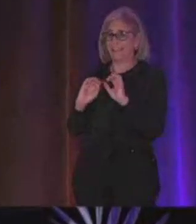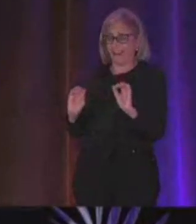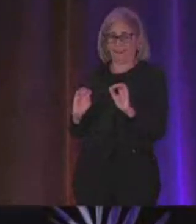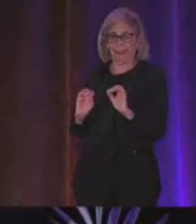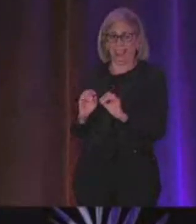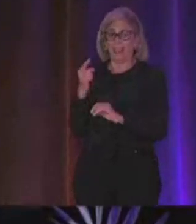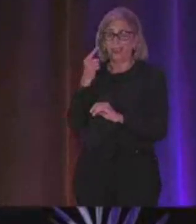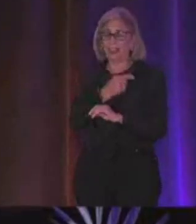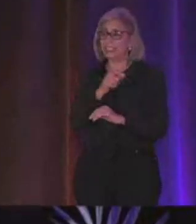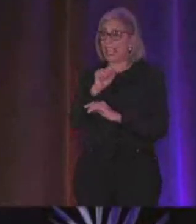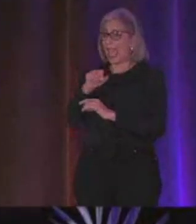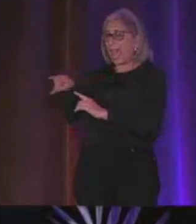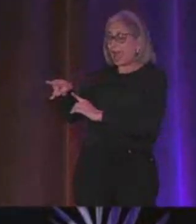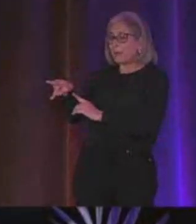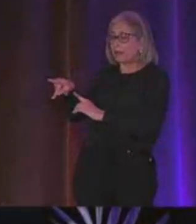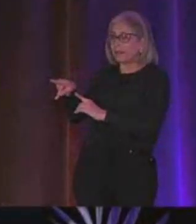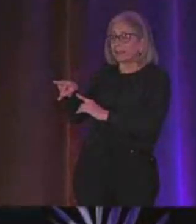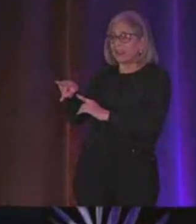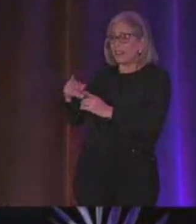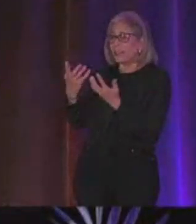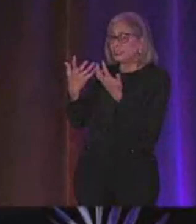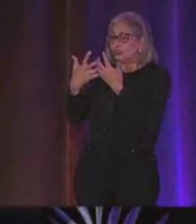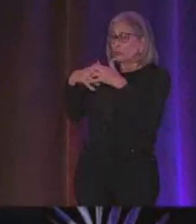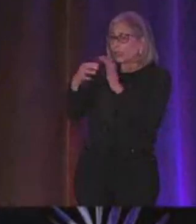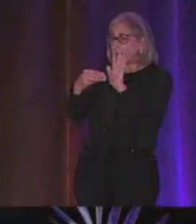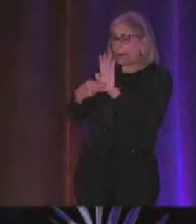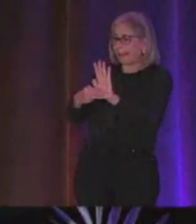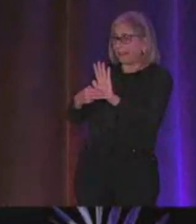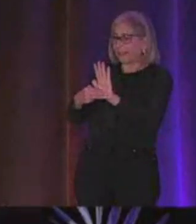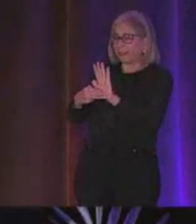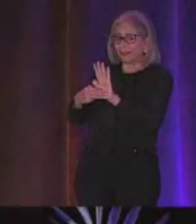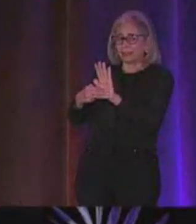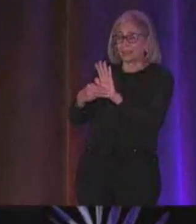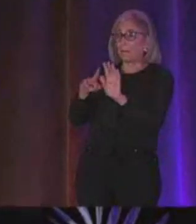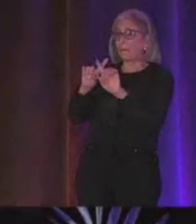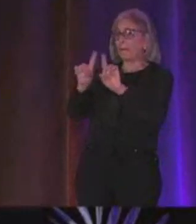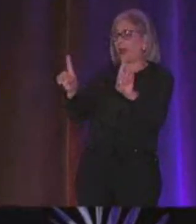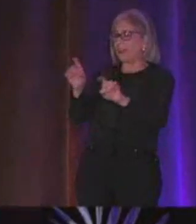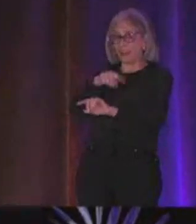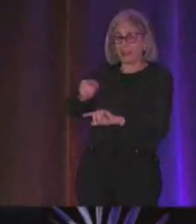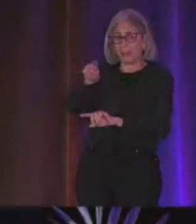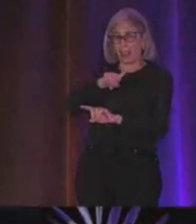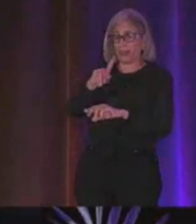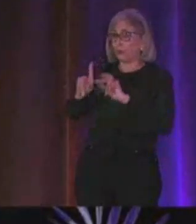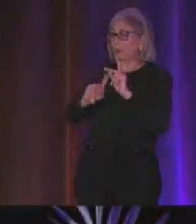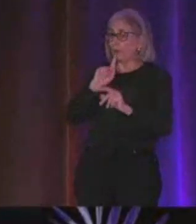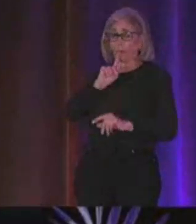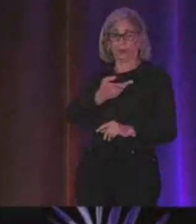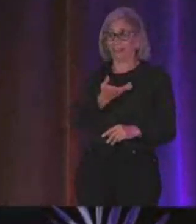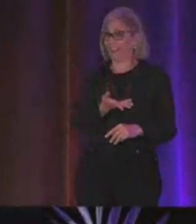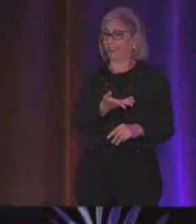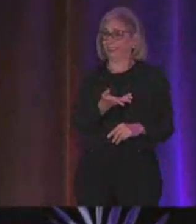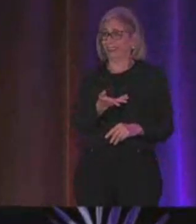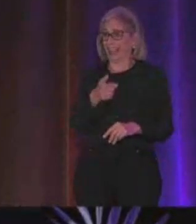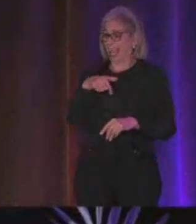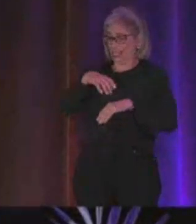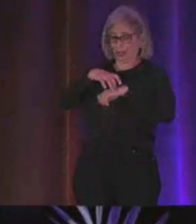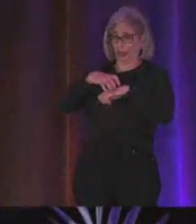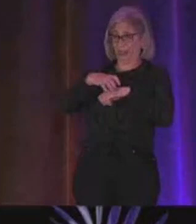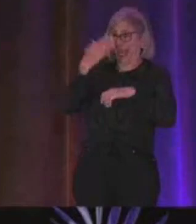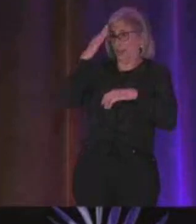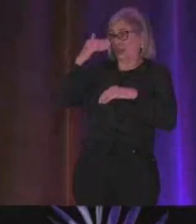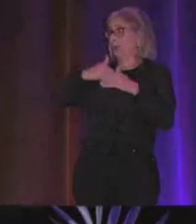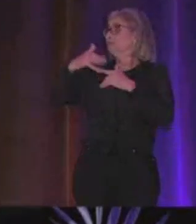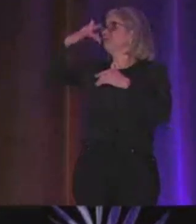This is an application of the generative modeling. Unfortunately, none of these people exist, at least on the planet Earth. I can't talk about